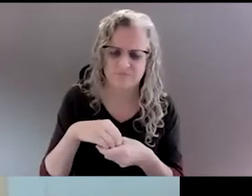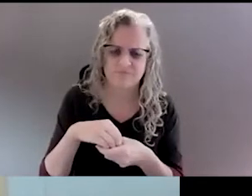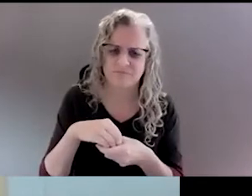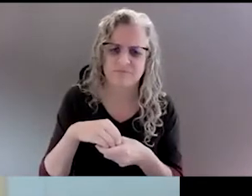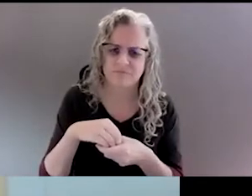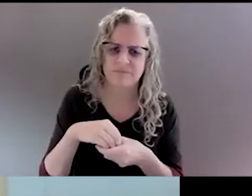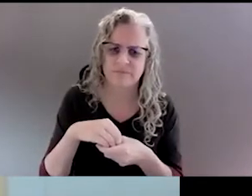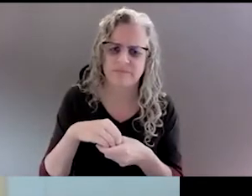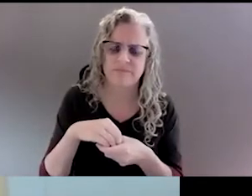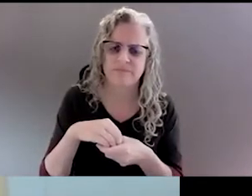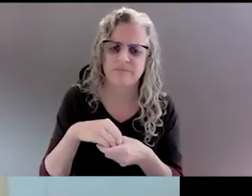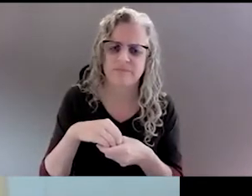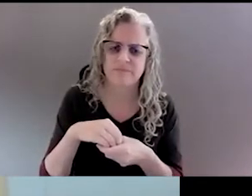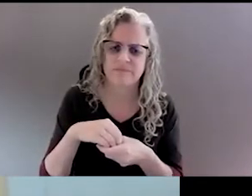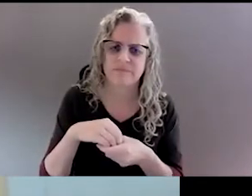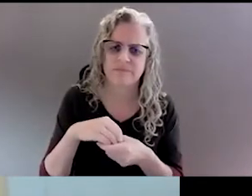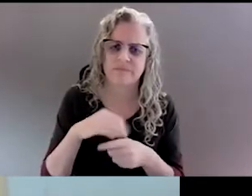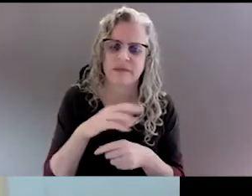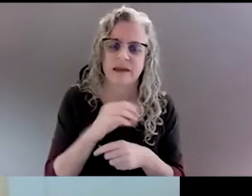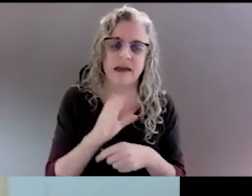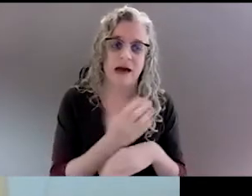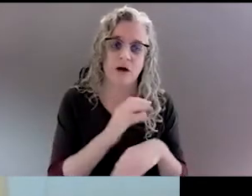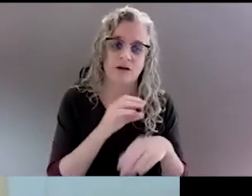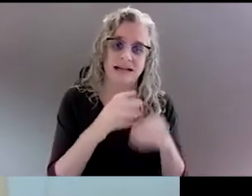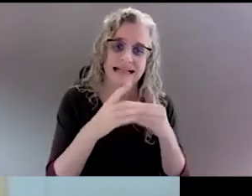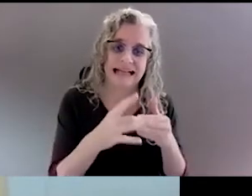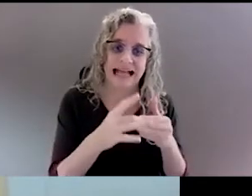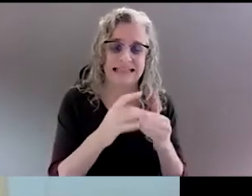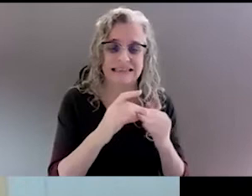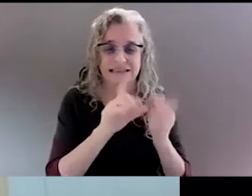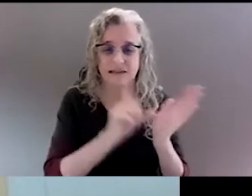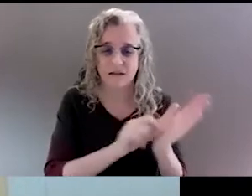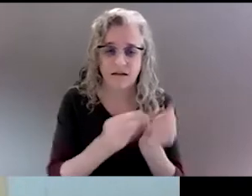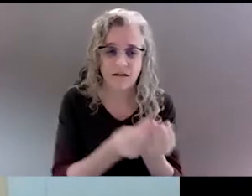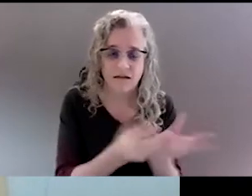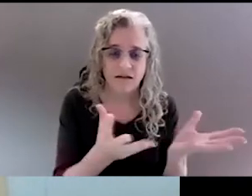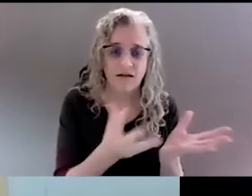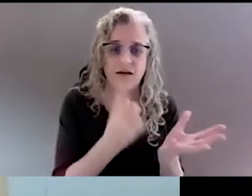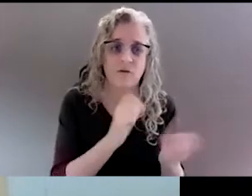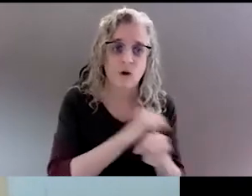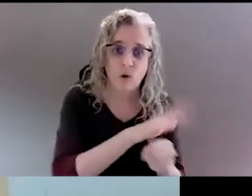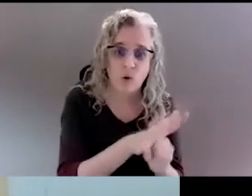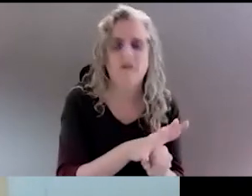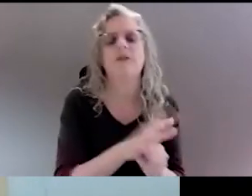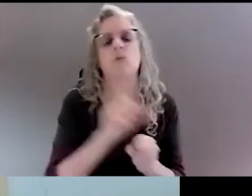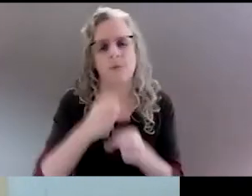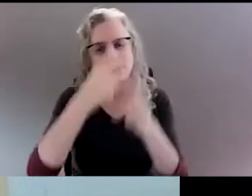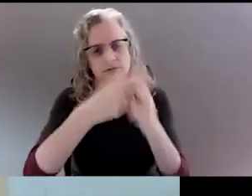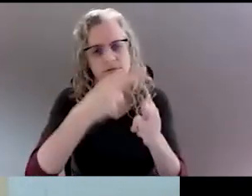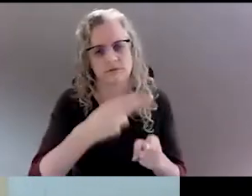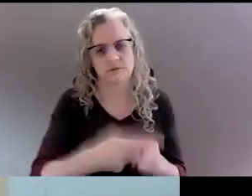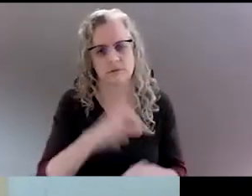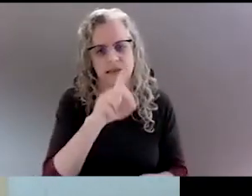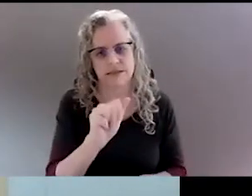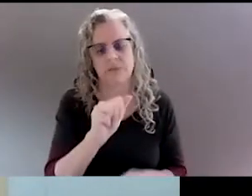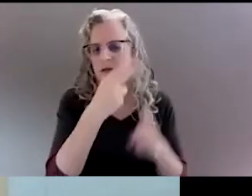referenced in the guidance as much as possible related to the coronavirus or COVID-19. And this has been one of the first